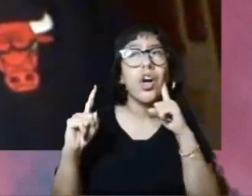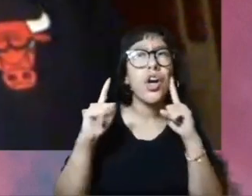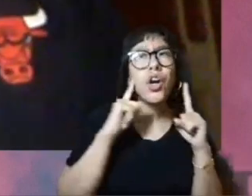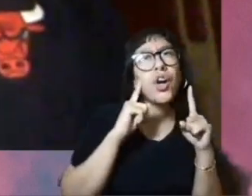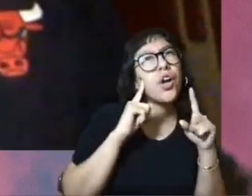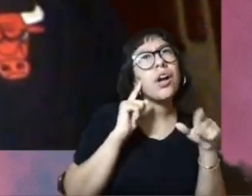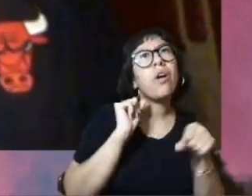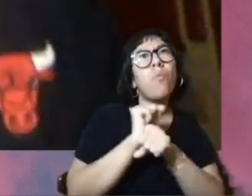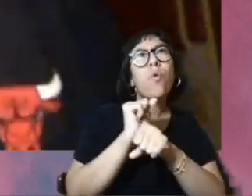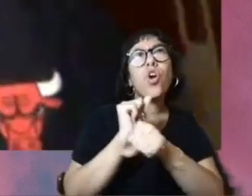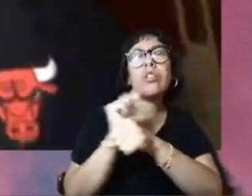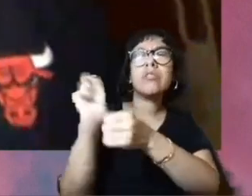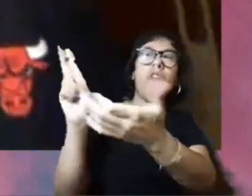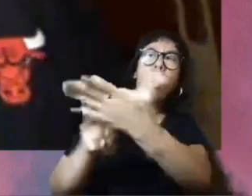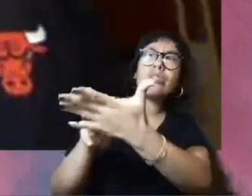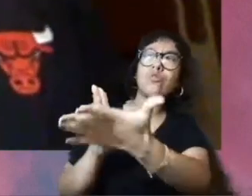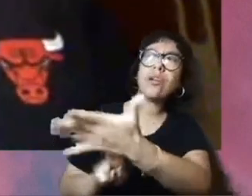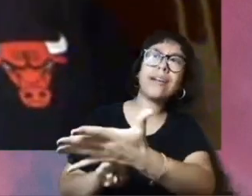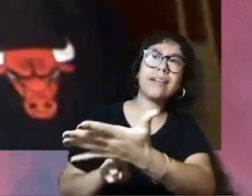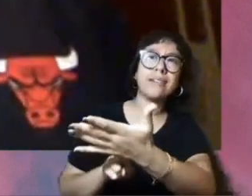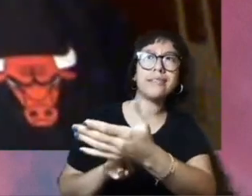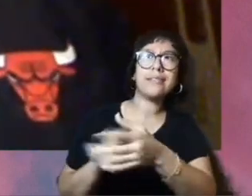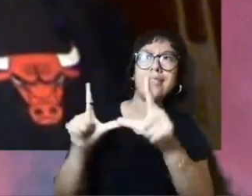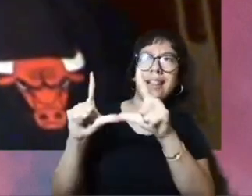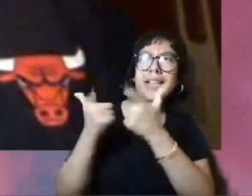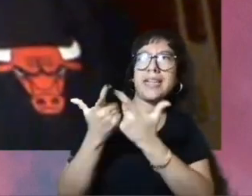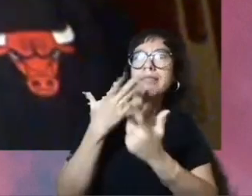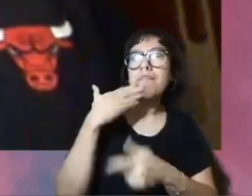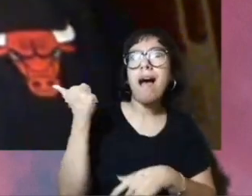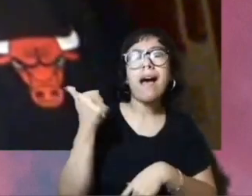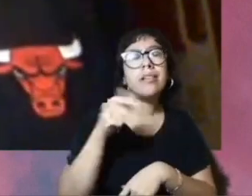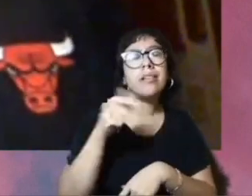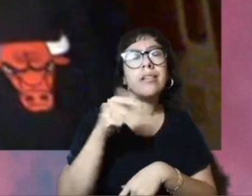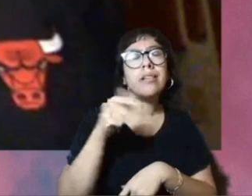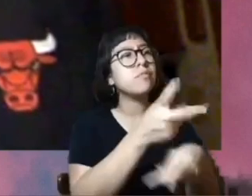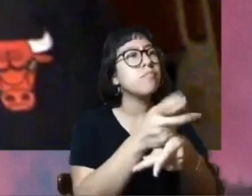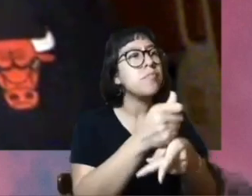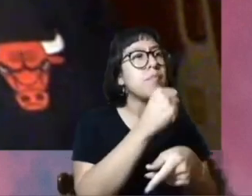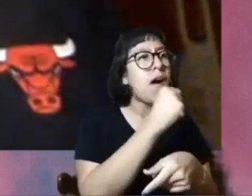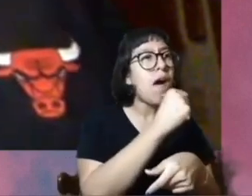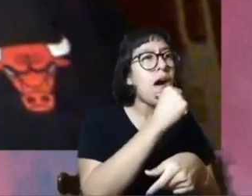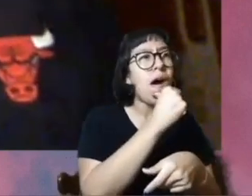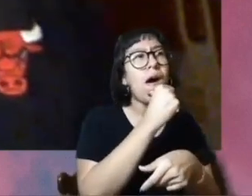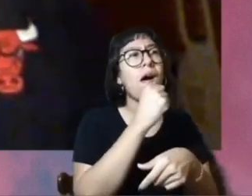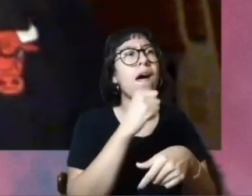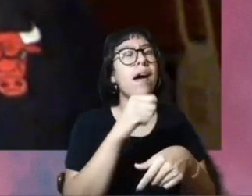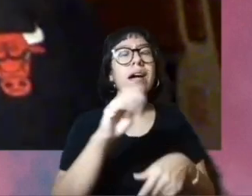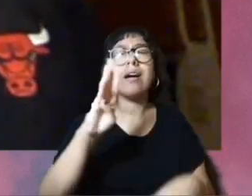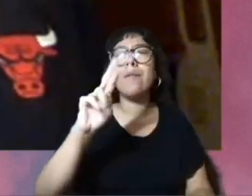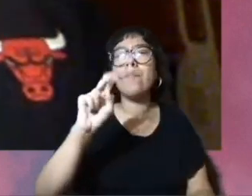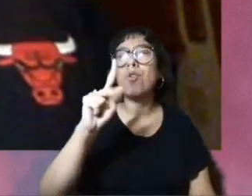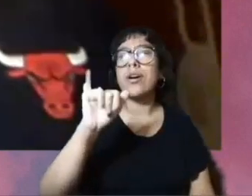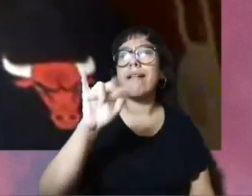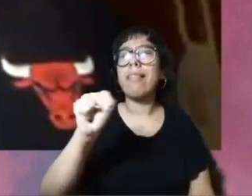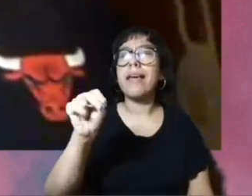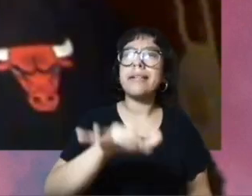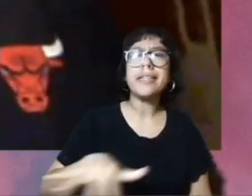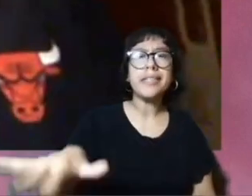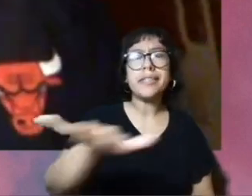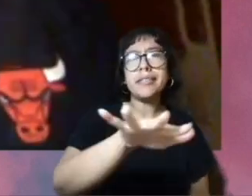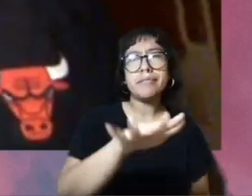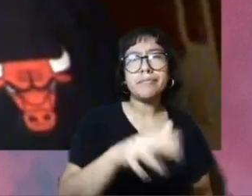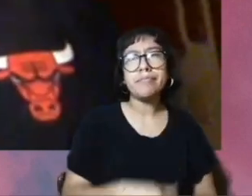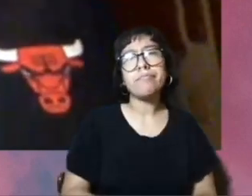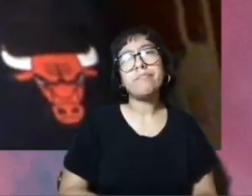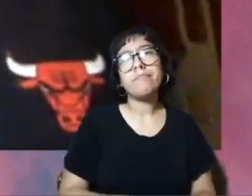for the league's best. Another keeps bars in the gentry's Brooklyn playground. One